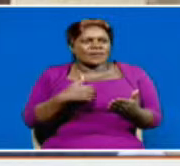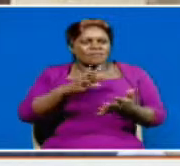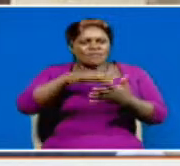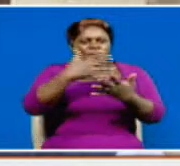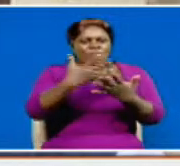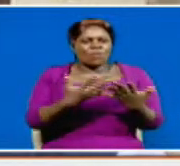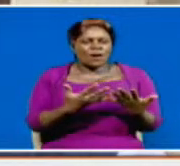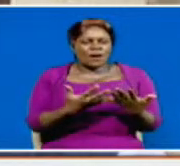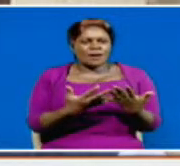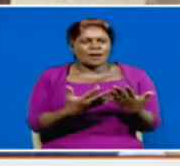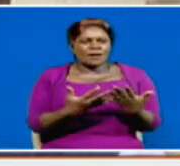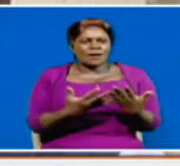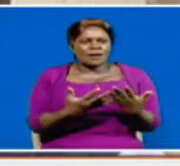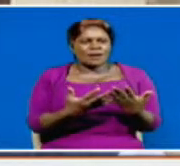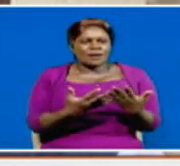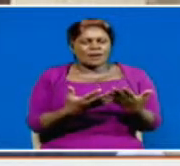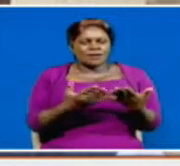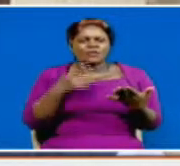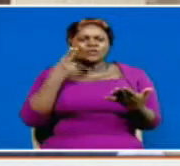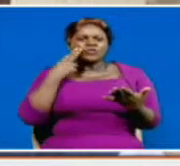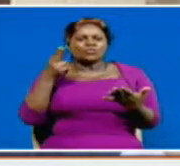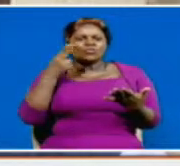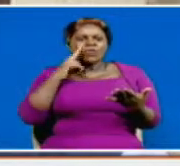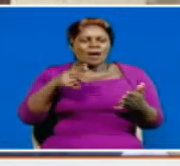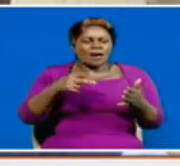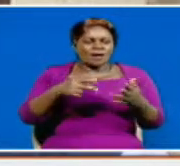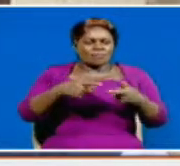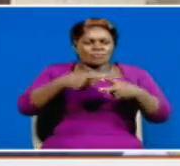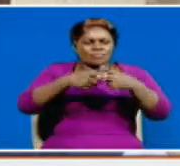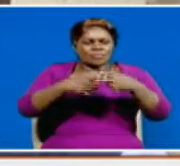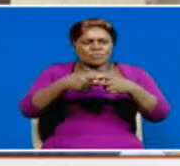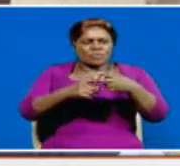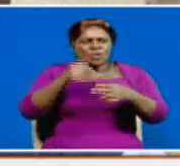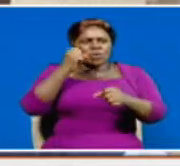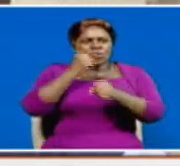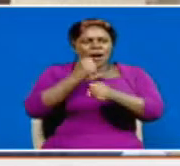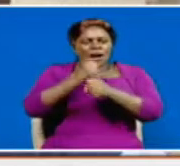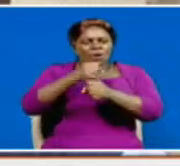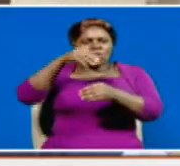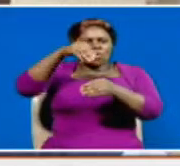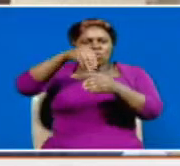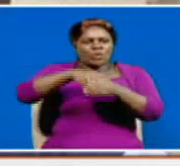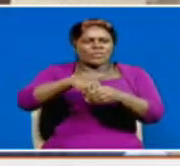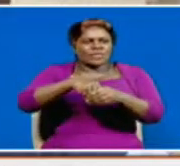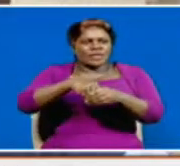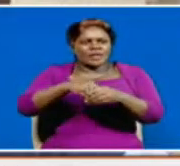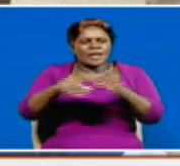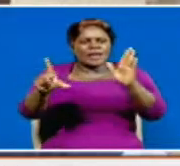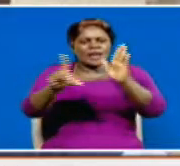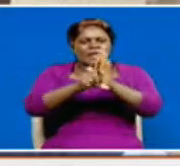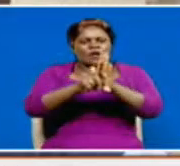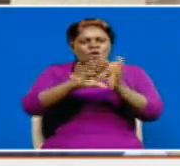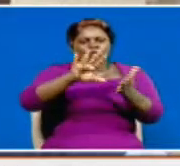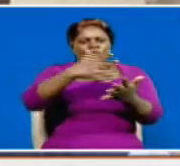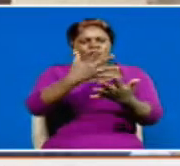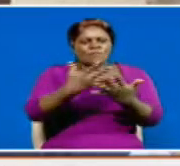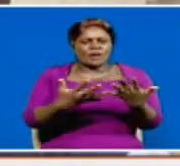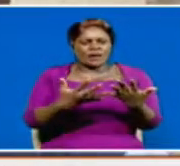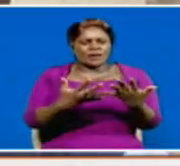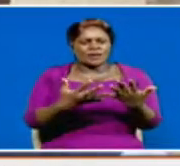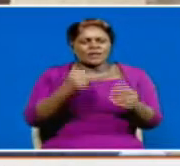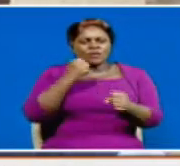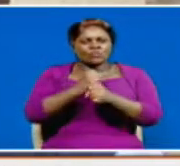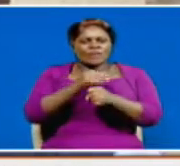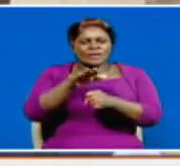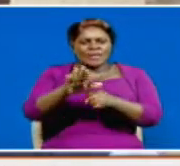framework so that the sugar factories operate within a legal framework for them to thrive